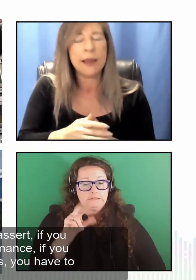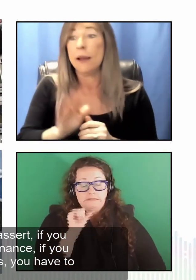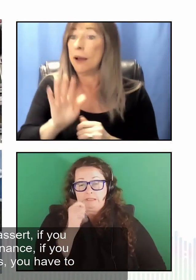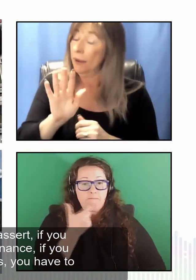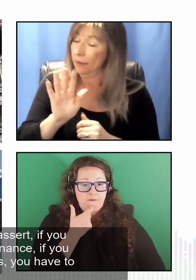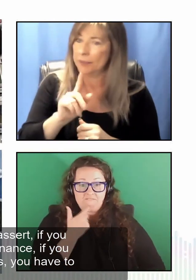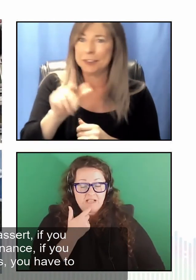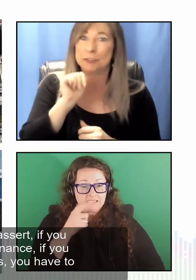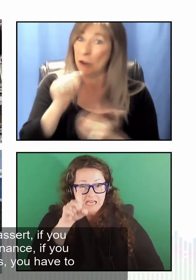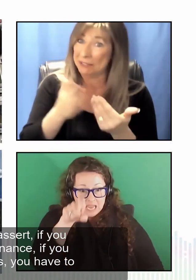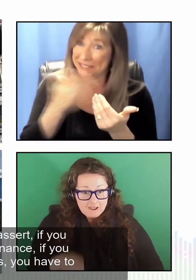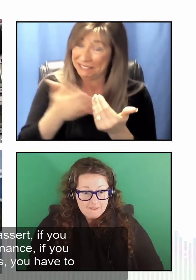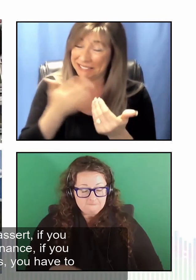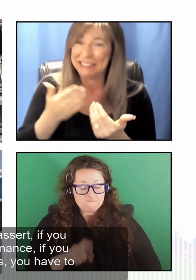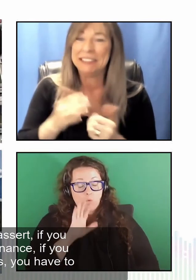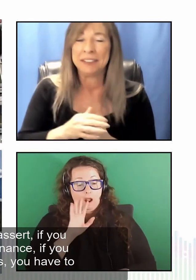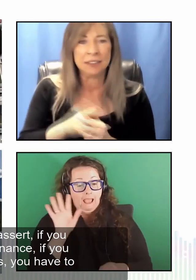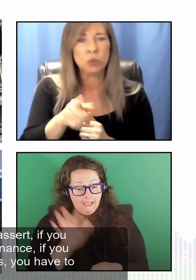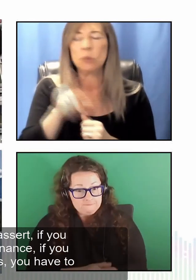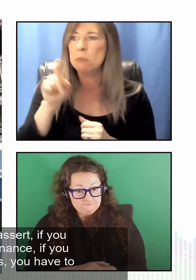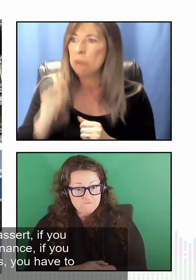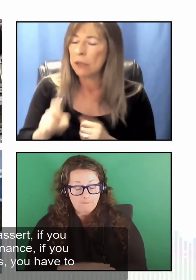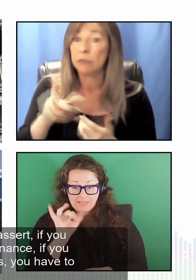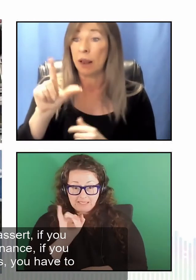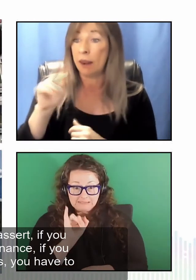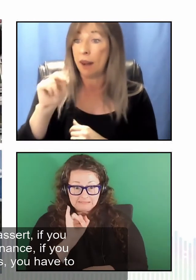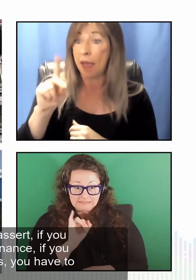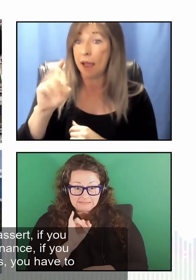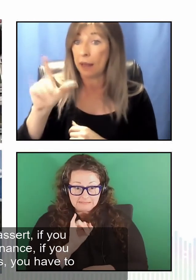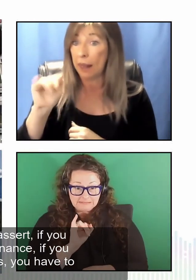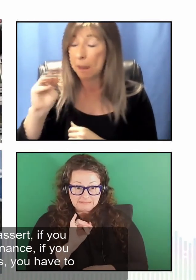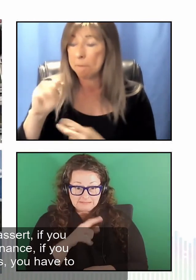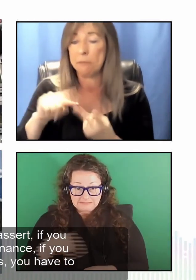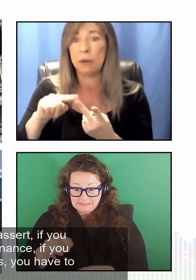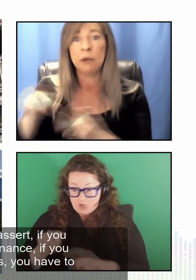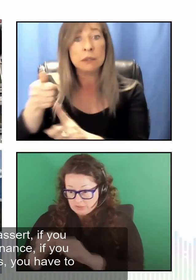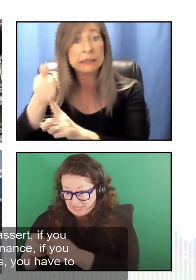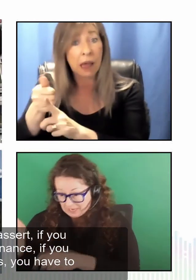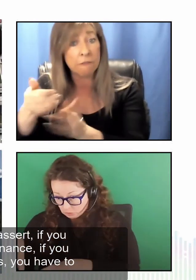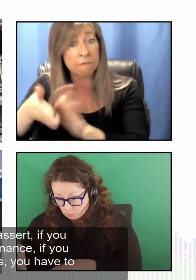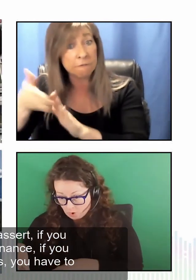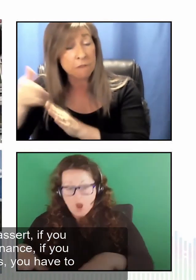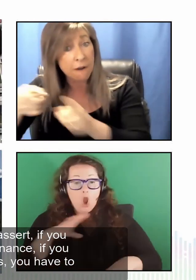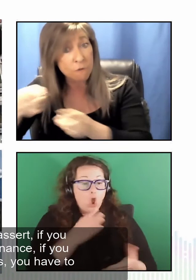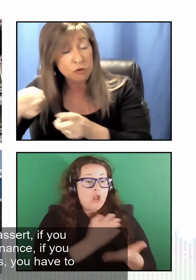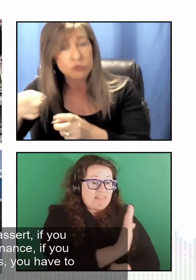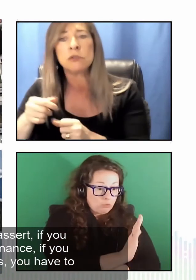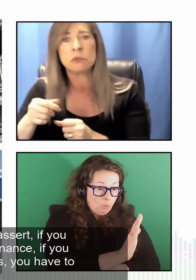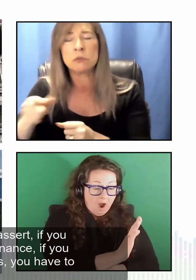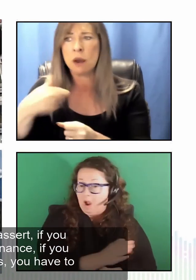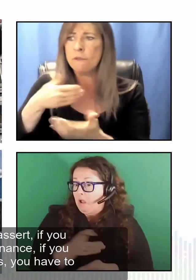assert if you have a land claims, if you have self-government, if you have certain rights and certain